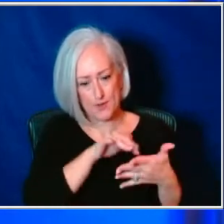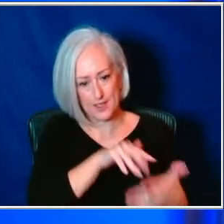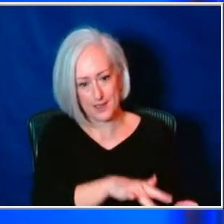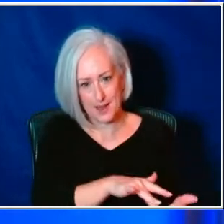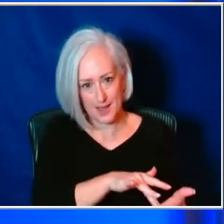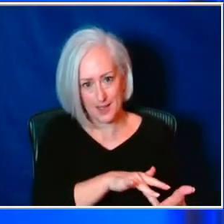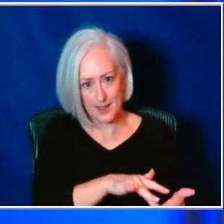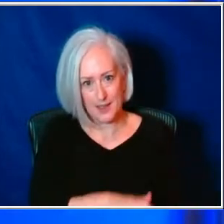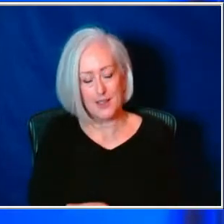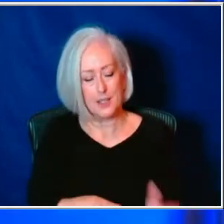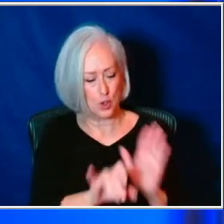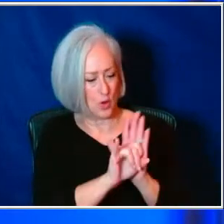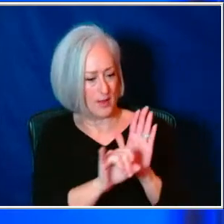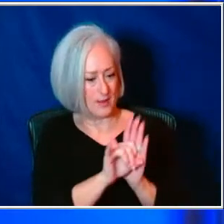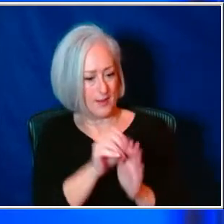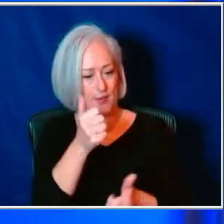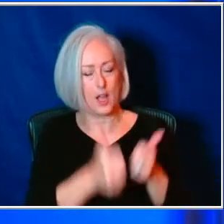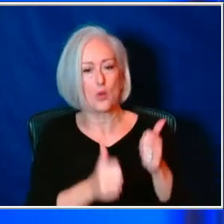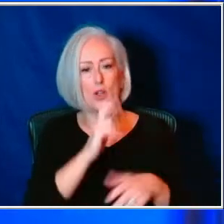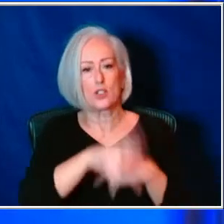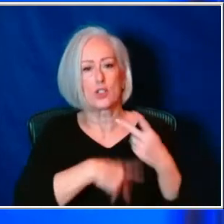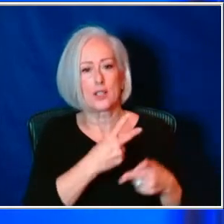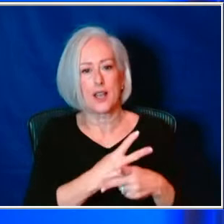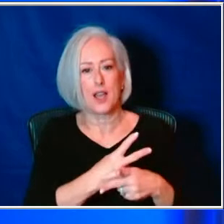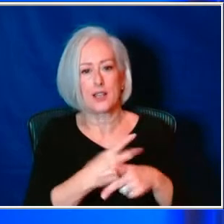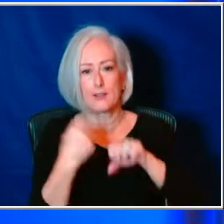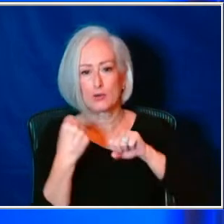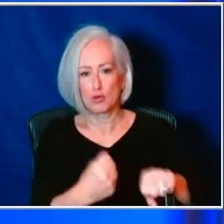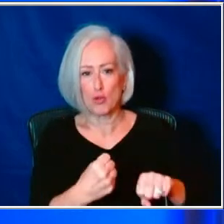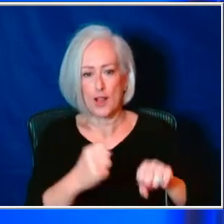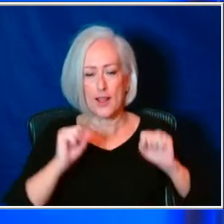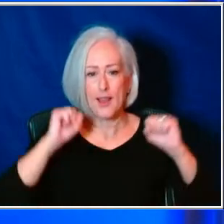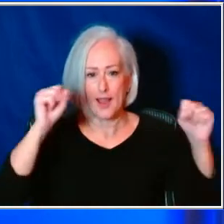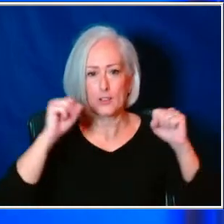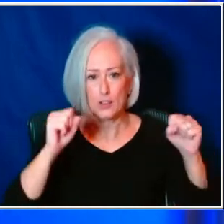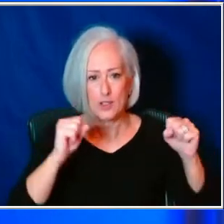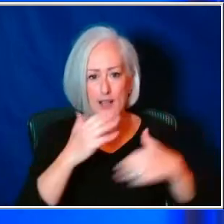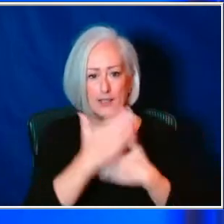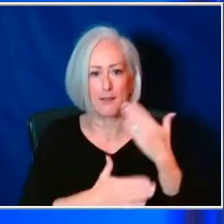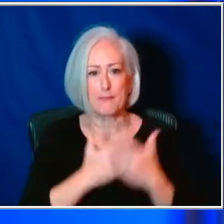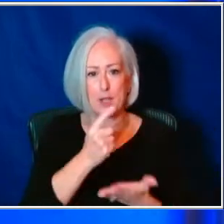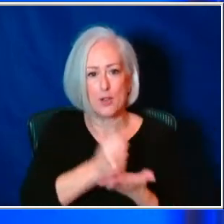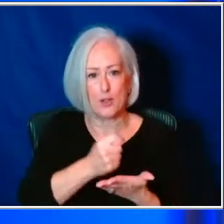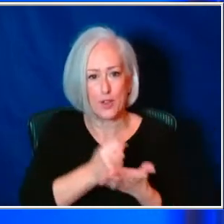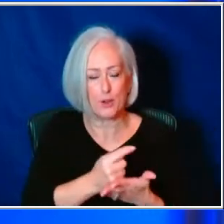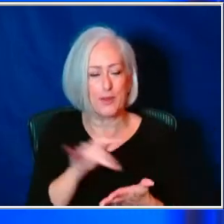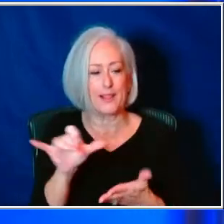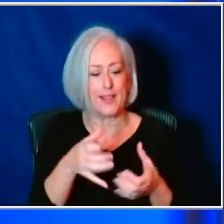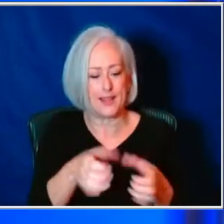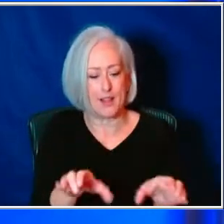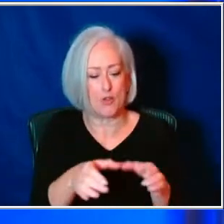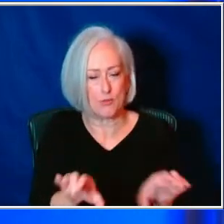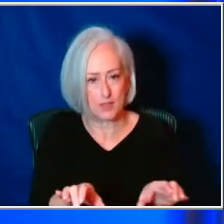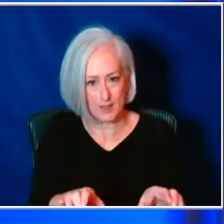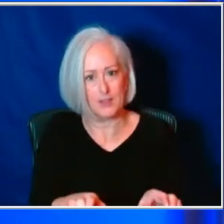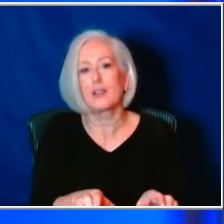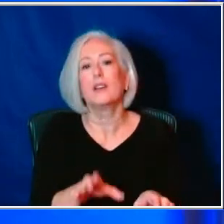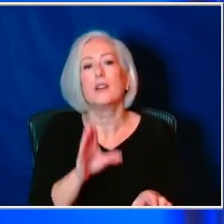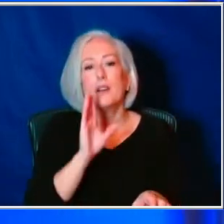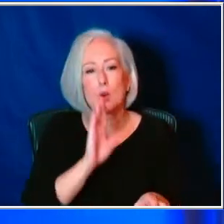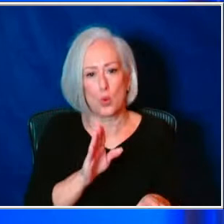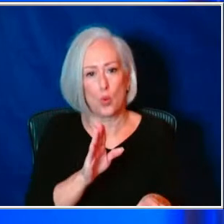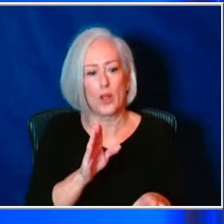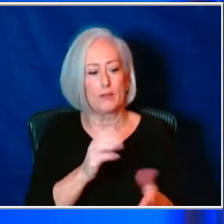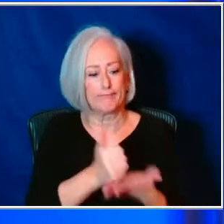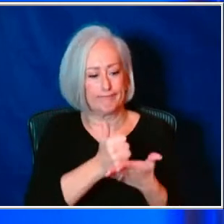therapy, exercise, and manual therapy would suit them best. If you can tell, the whole goal of this study is personalized care, which is